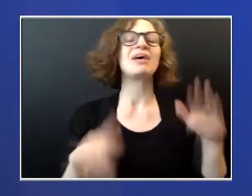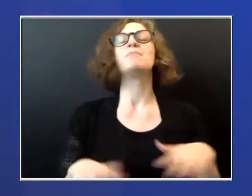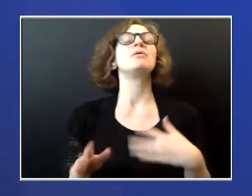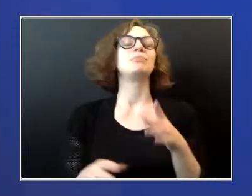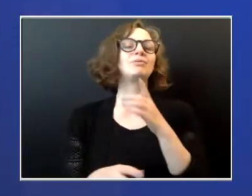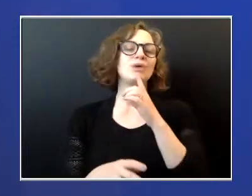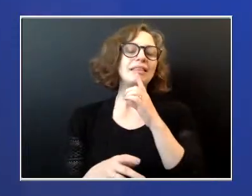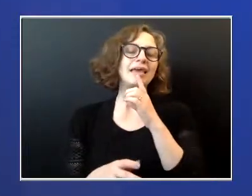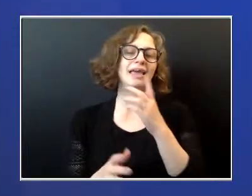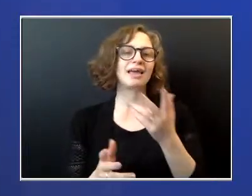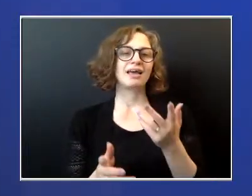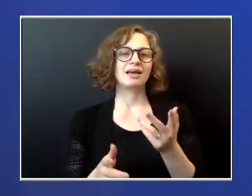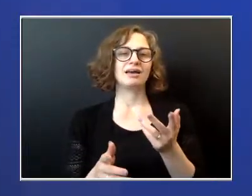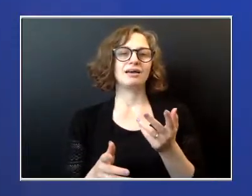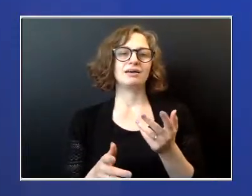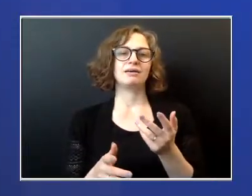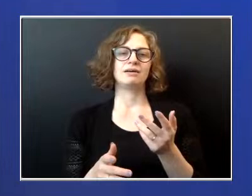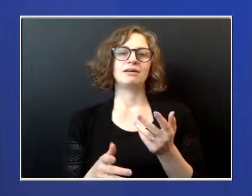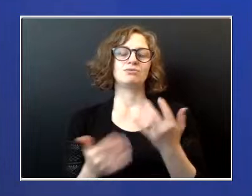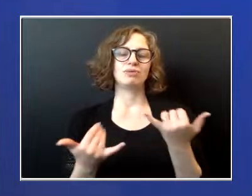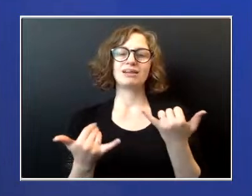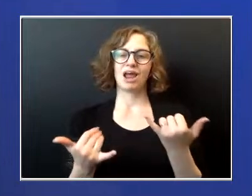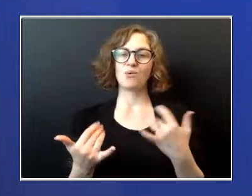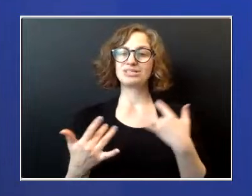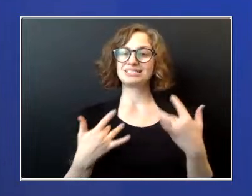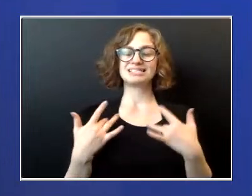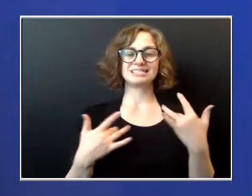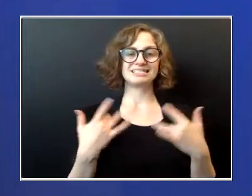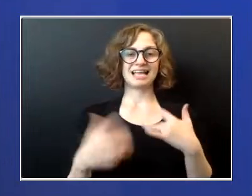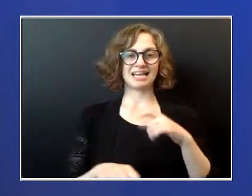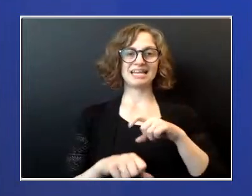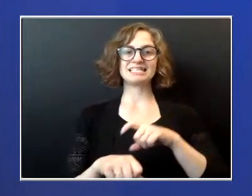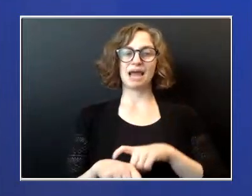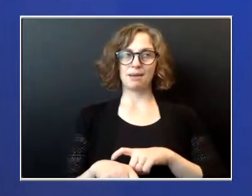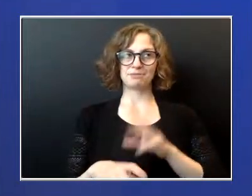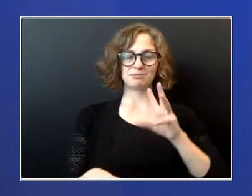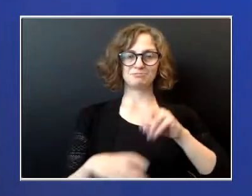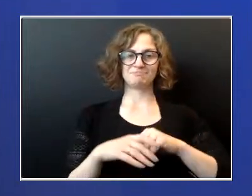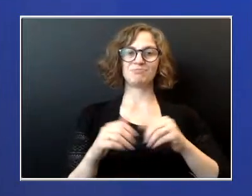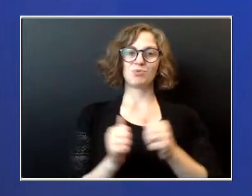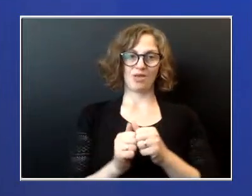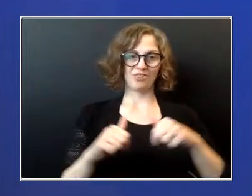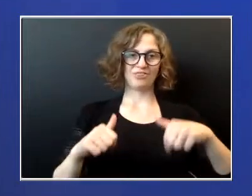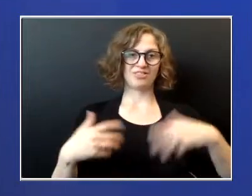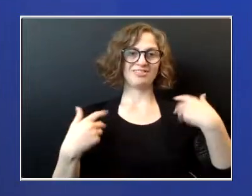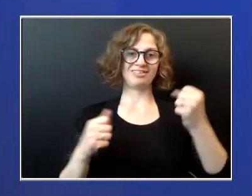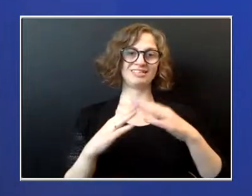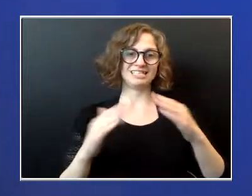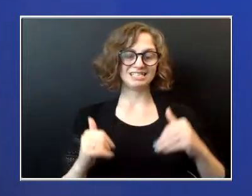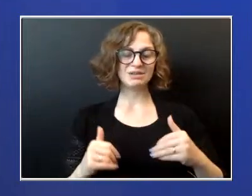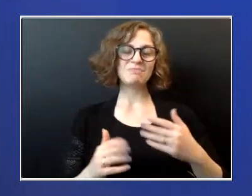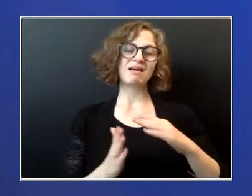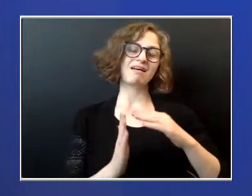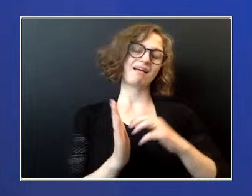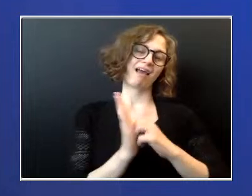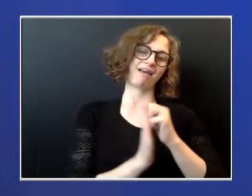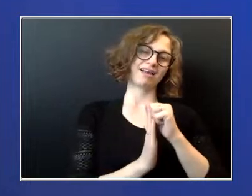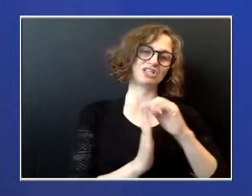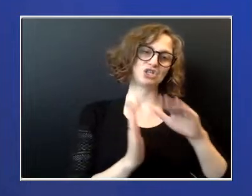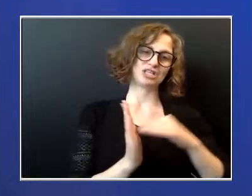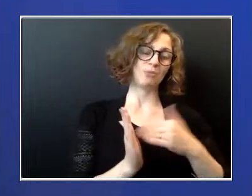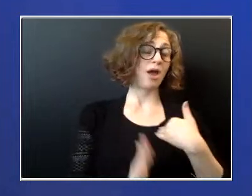so this is an exciting time to be at the health system and the Cancer Center. We have 7 genetic counselors just dedicated